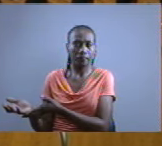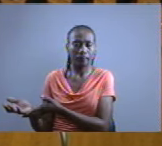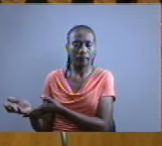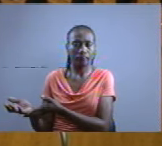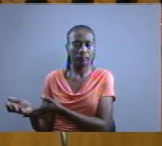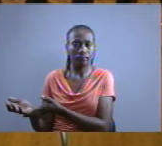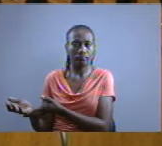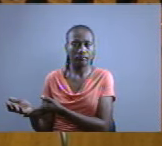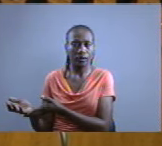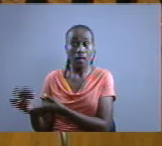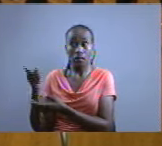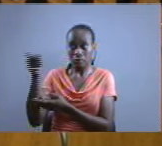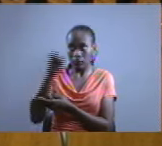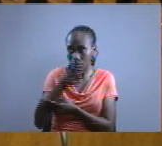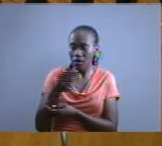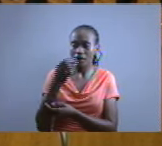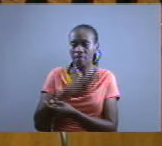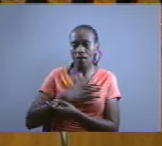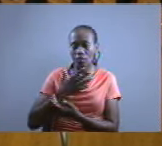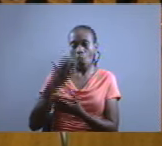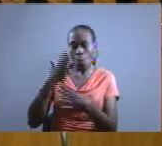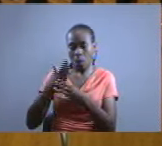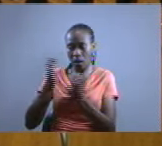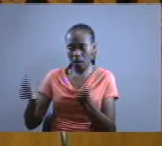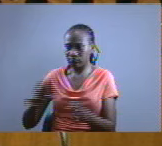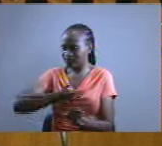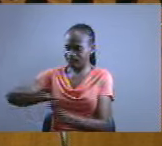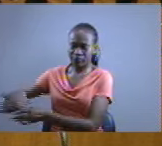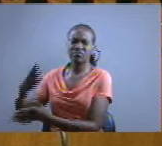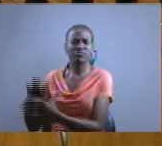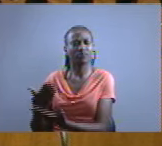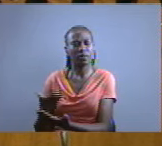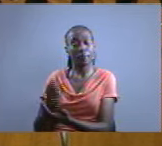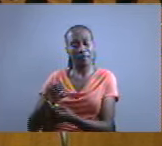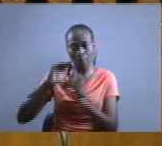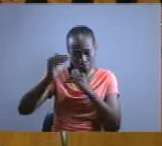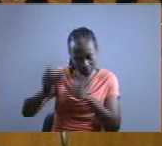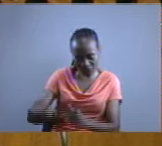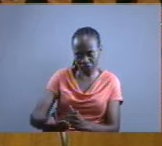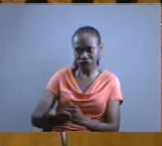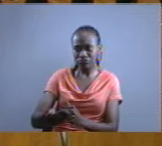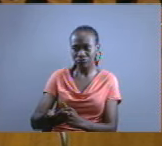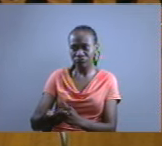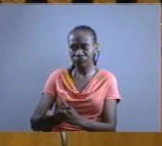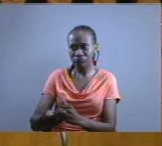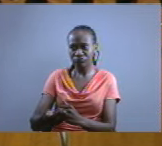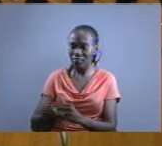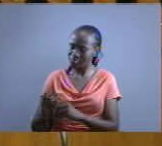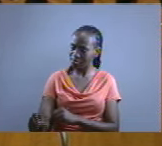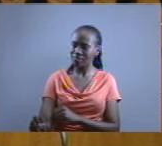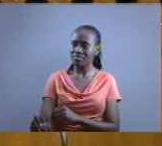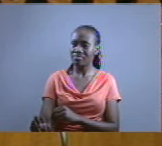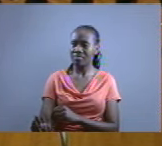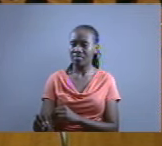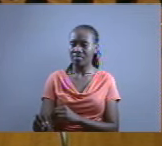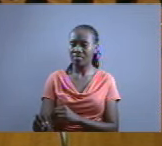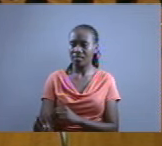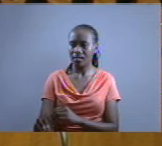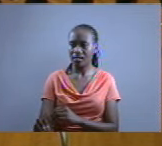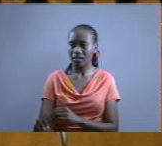to dismiss workers, a comprehensive social security protection net becomes key.